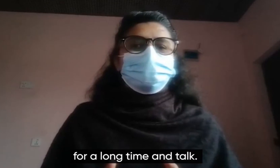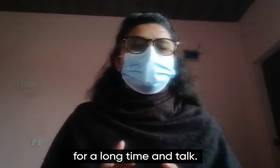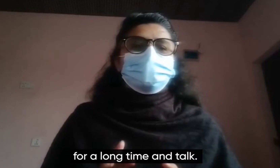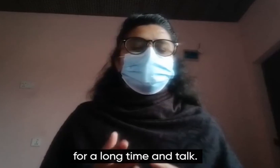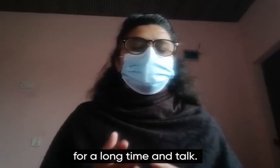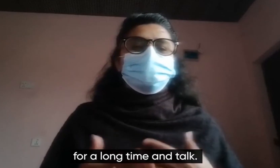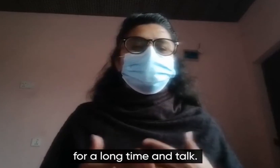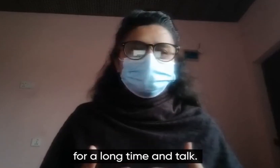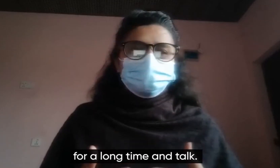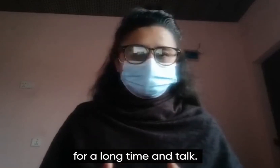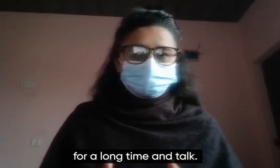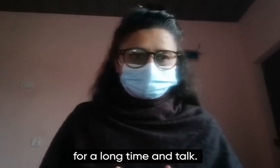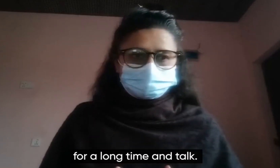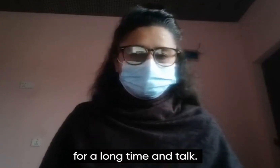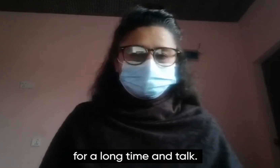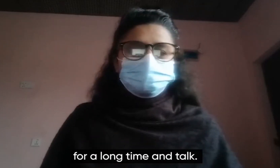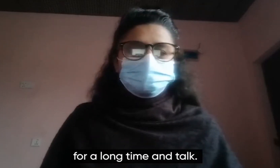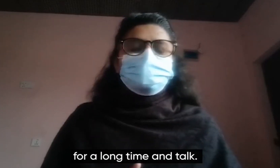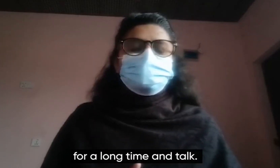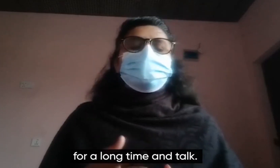time and talk.